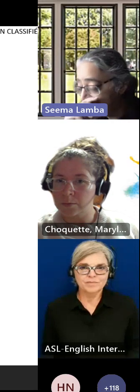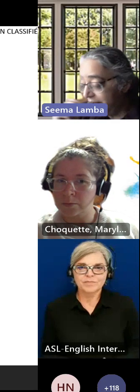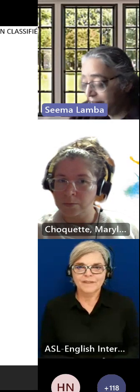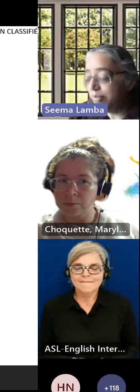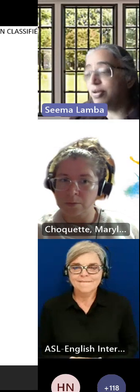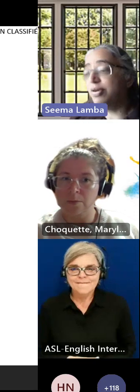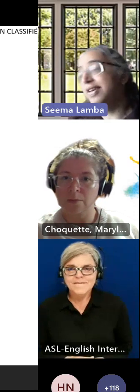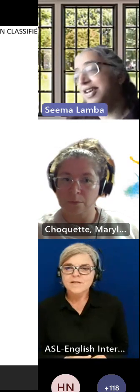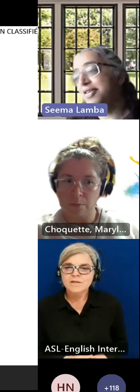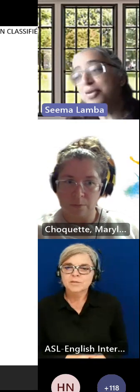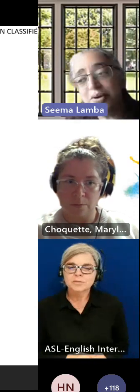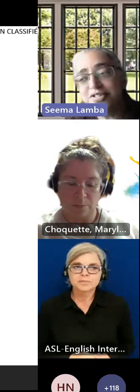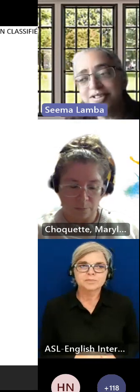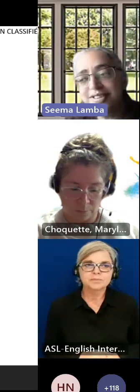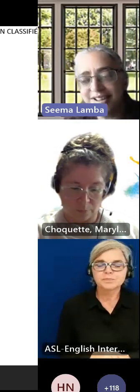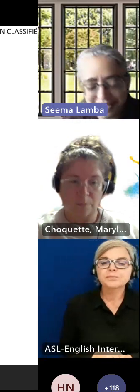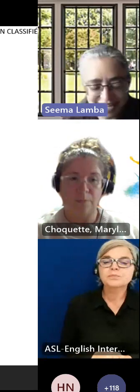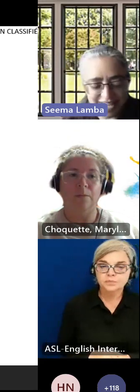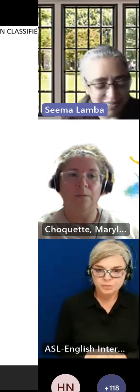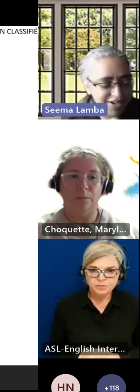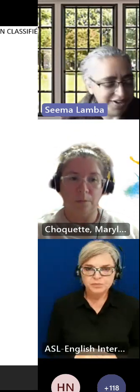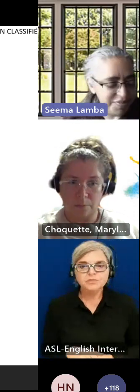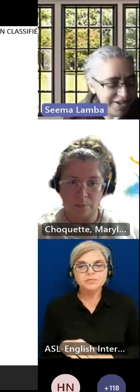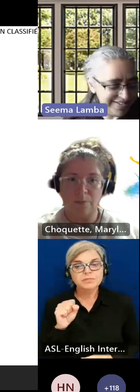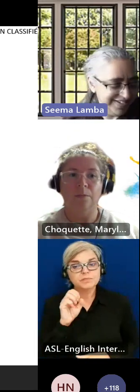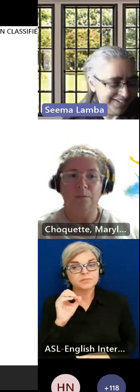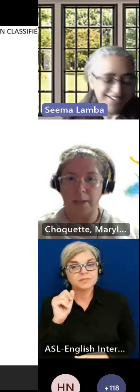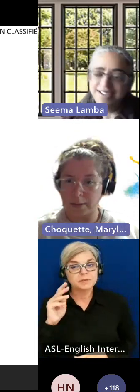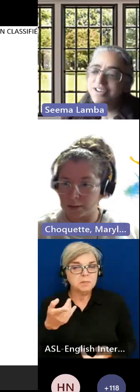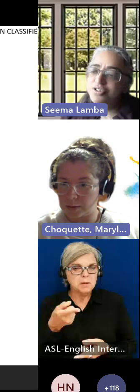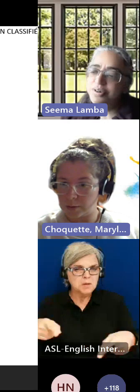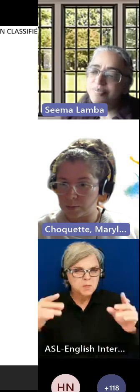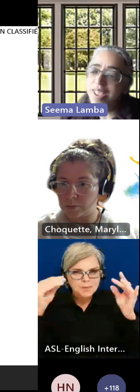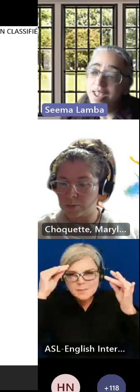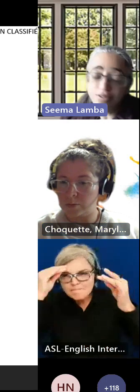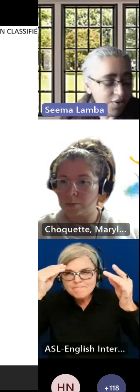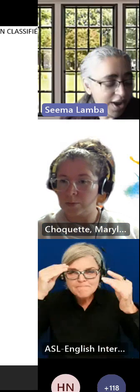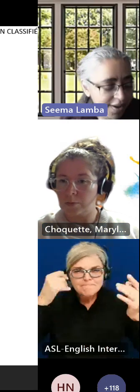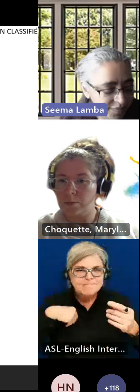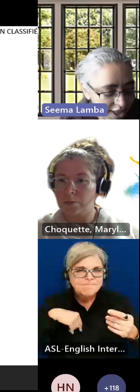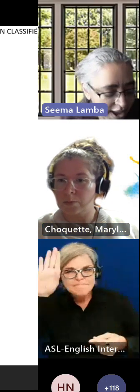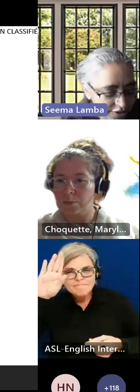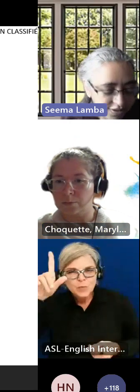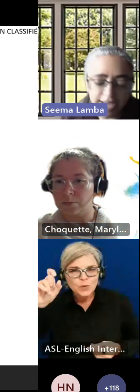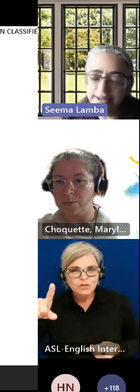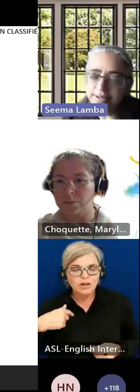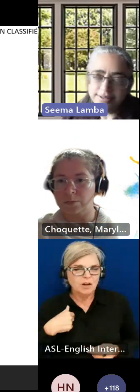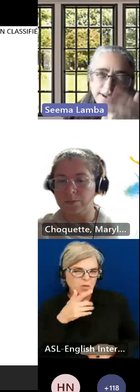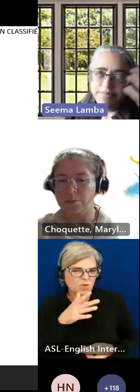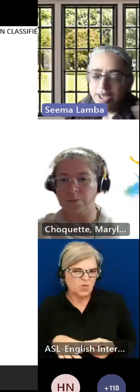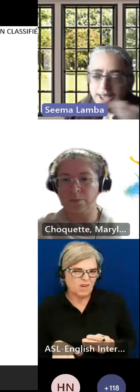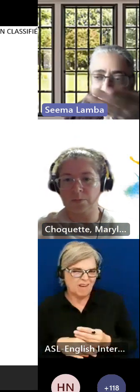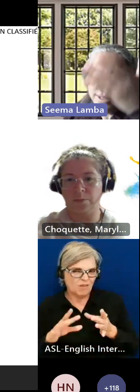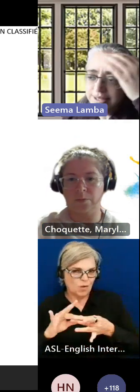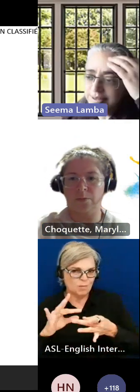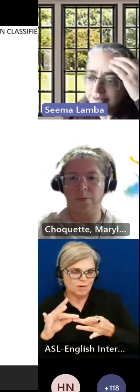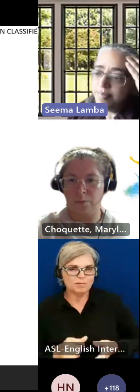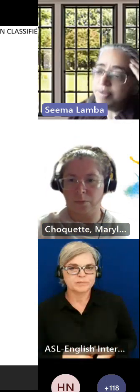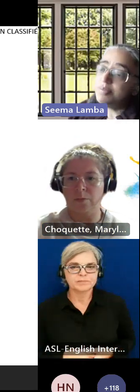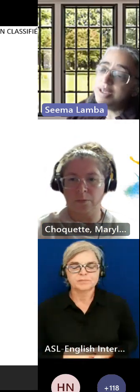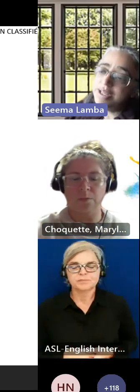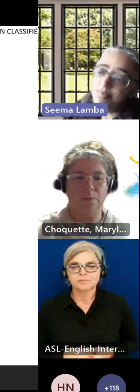Well, while people are thinking of other questions, can I just make a comment? Yes. Sure. So I didn't